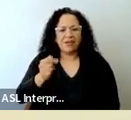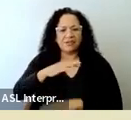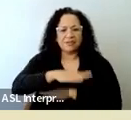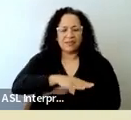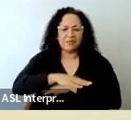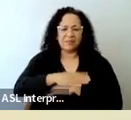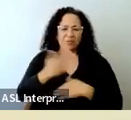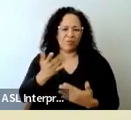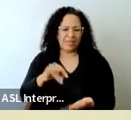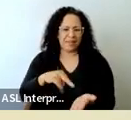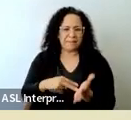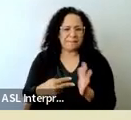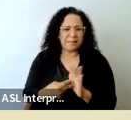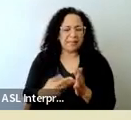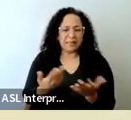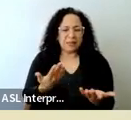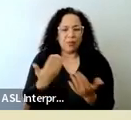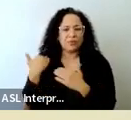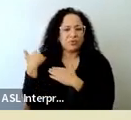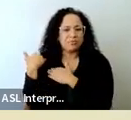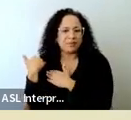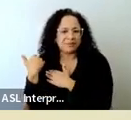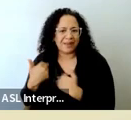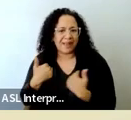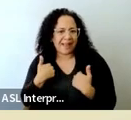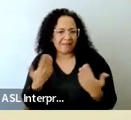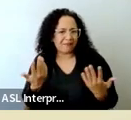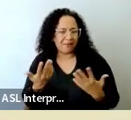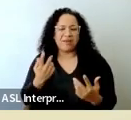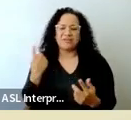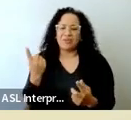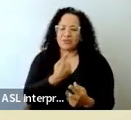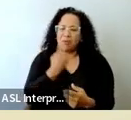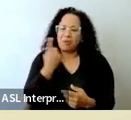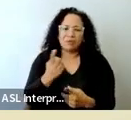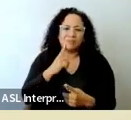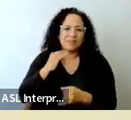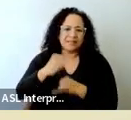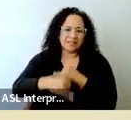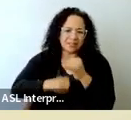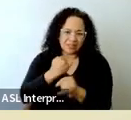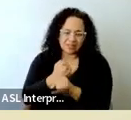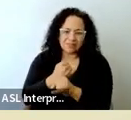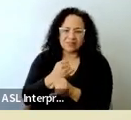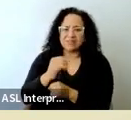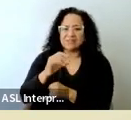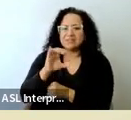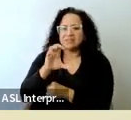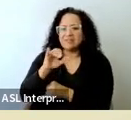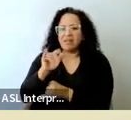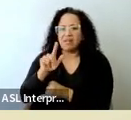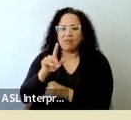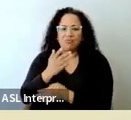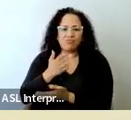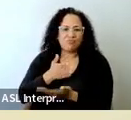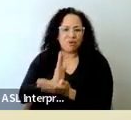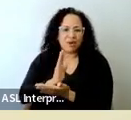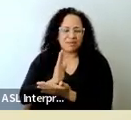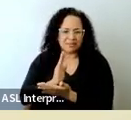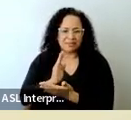What responsibility does that carry? And so it's always been an international civil rights movement. The disability